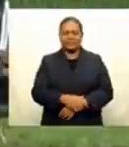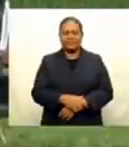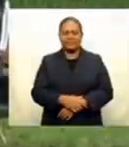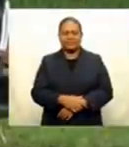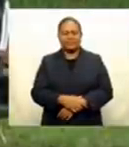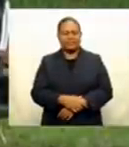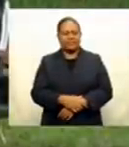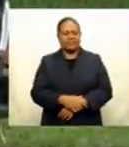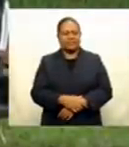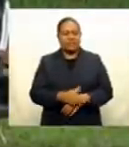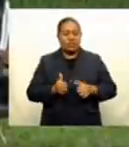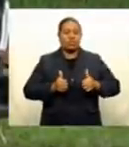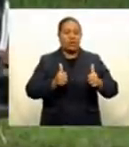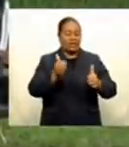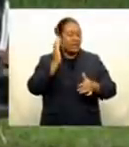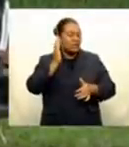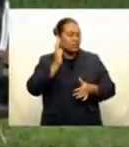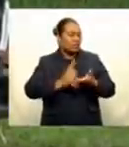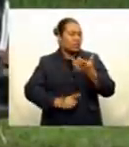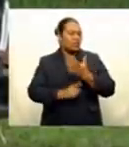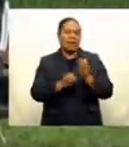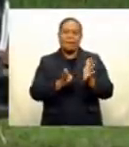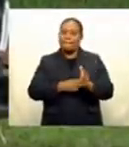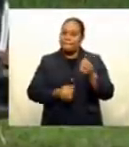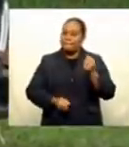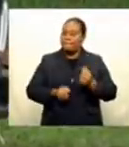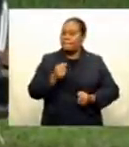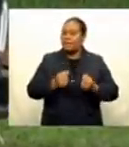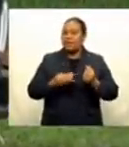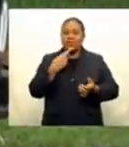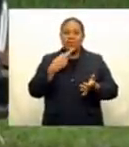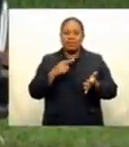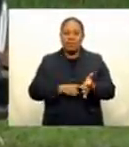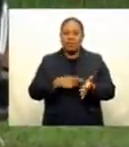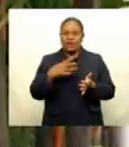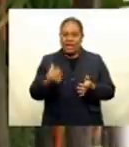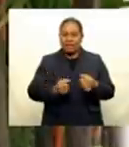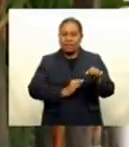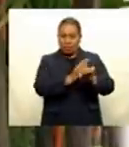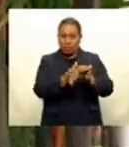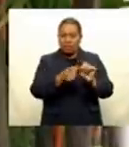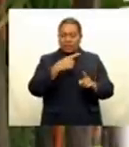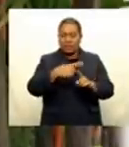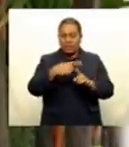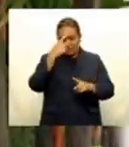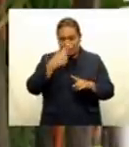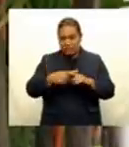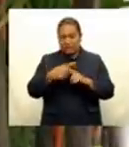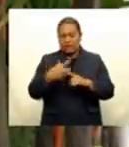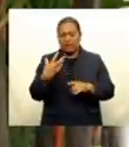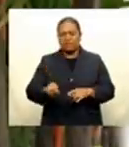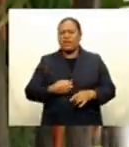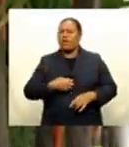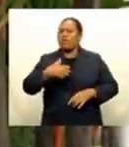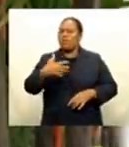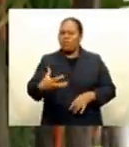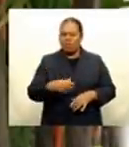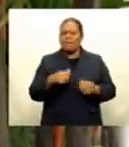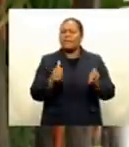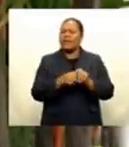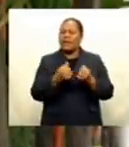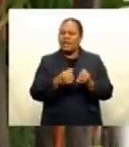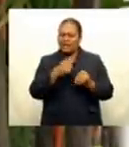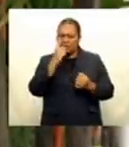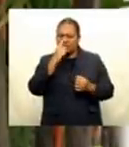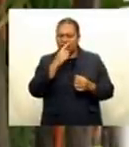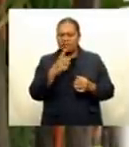The driving schools have been closed since March after Fiji recorded cases of COVID-19. There are more than 100 driving instructors that have been affected at the